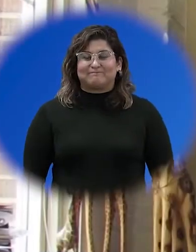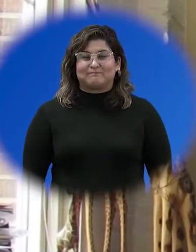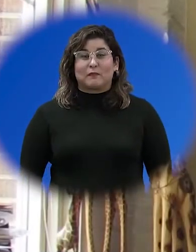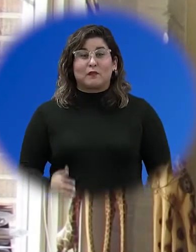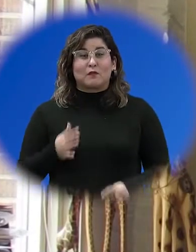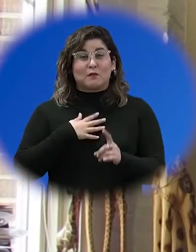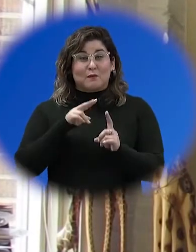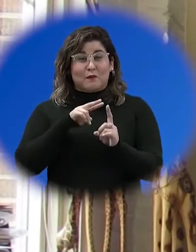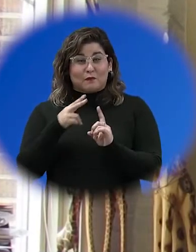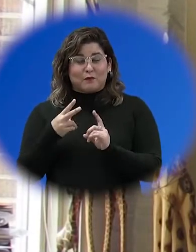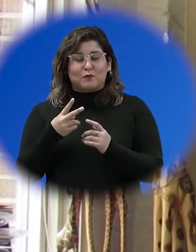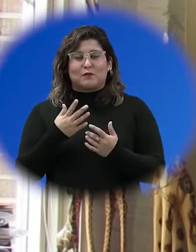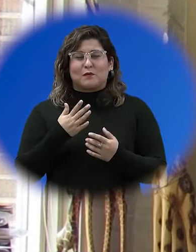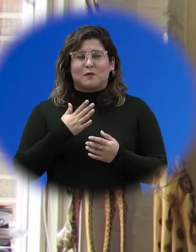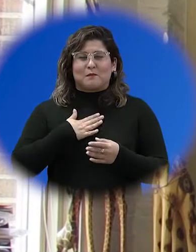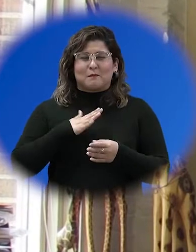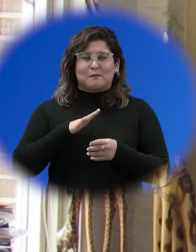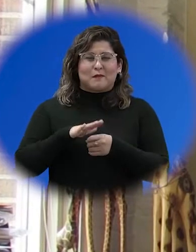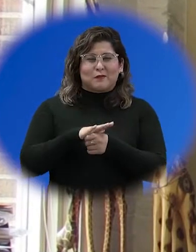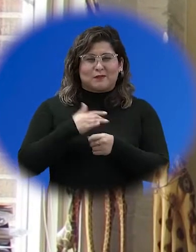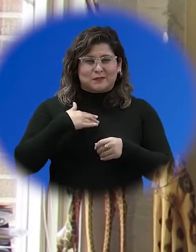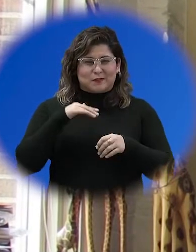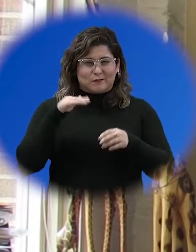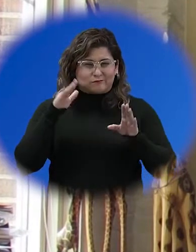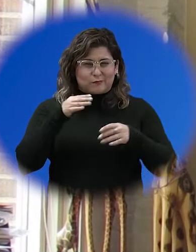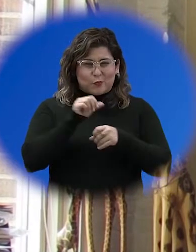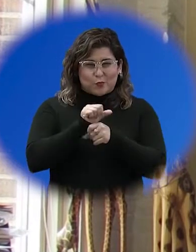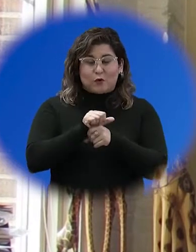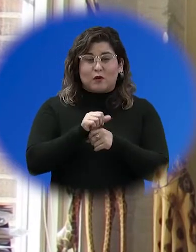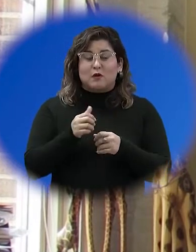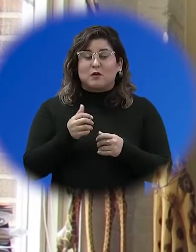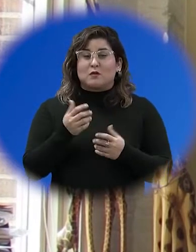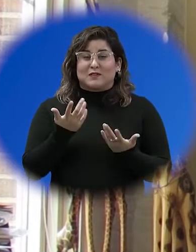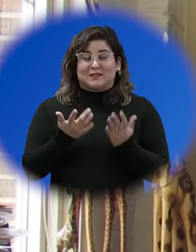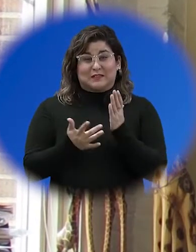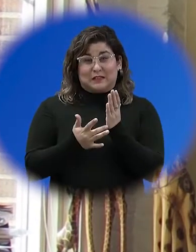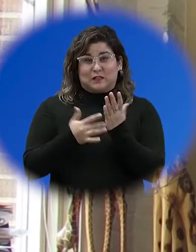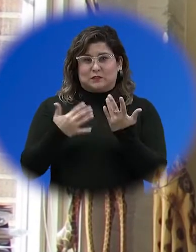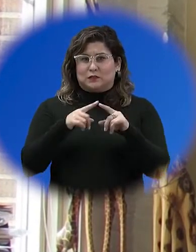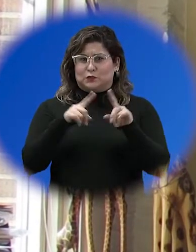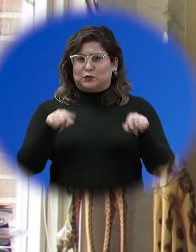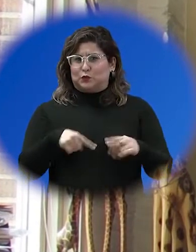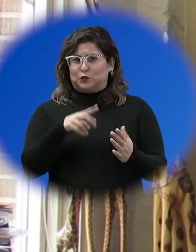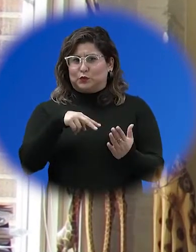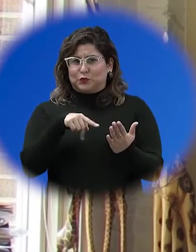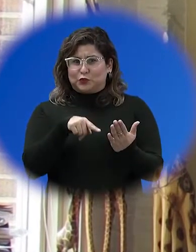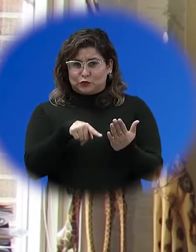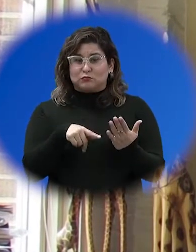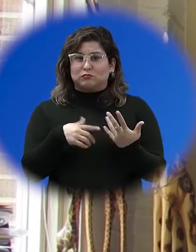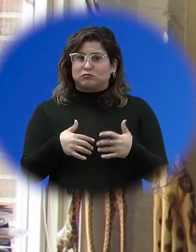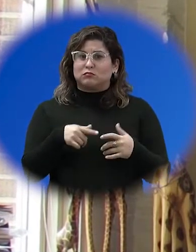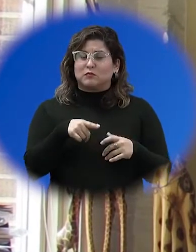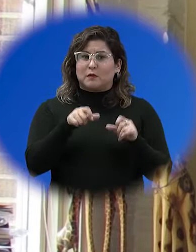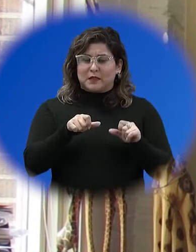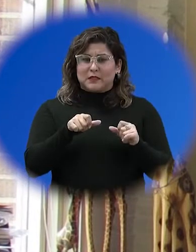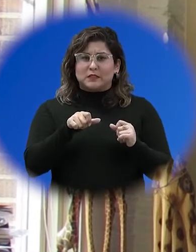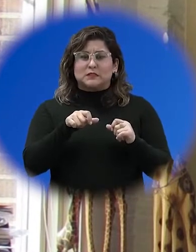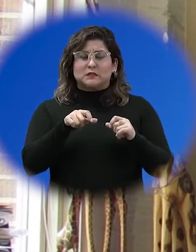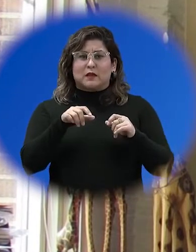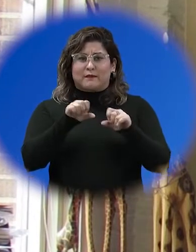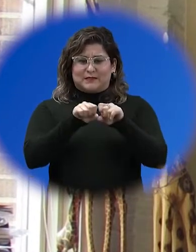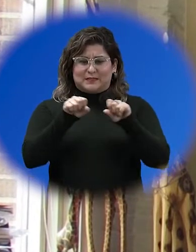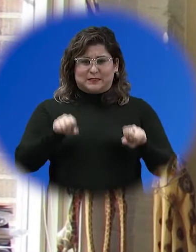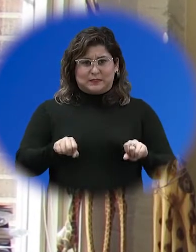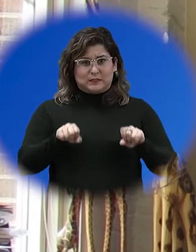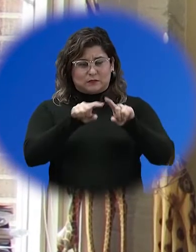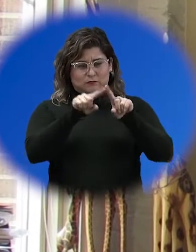In my view, and in the areas that I work in, one of the technologies that's most transformational has been the screen reader. This is the